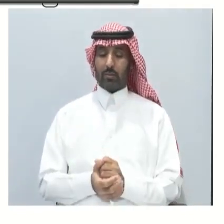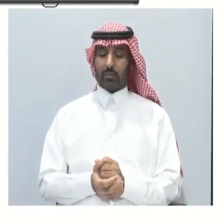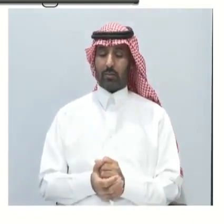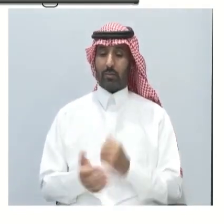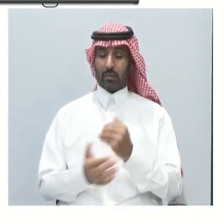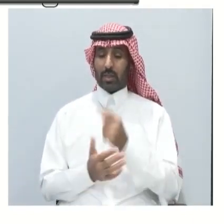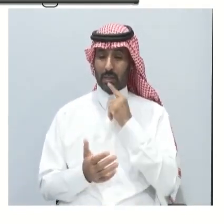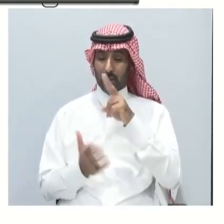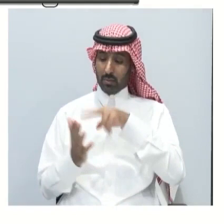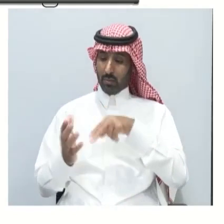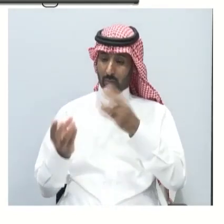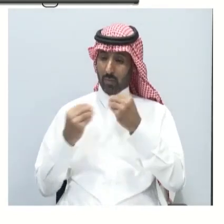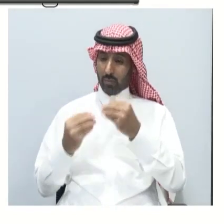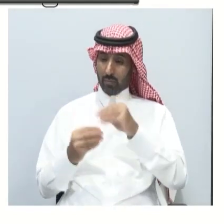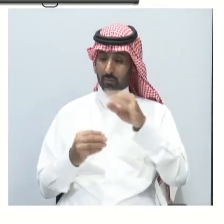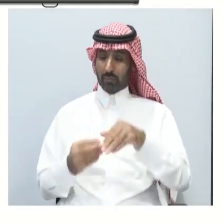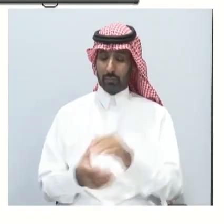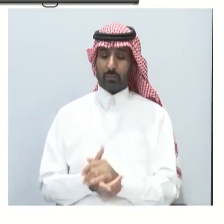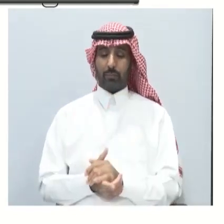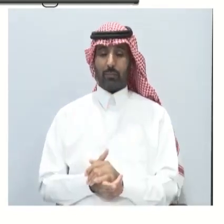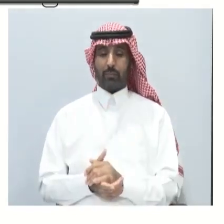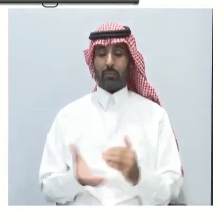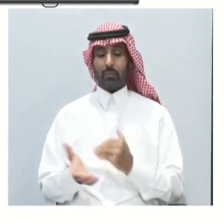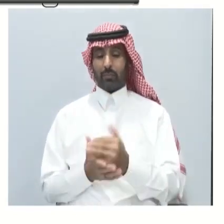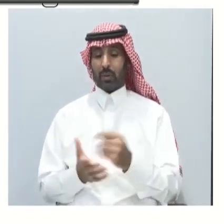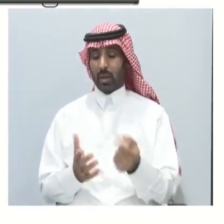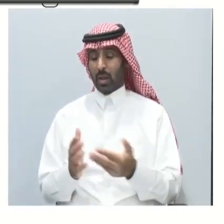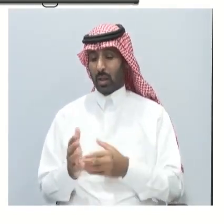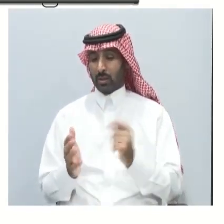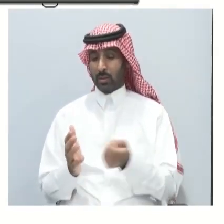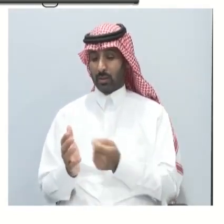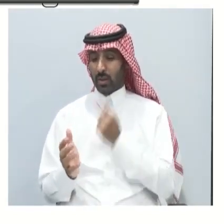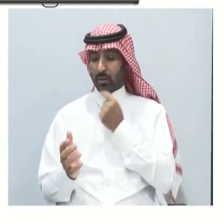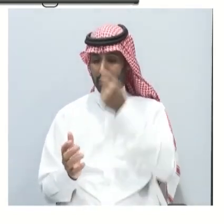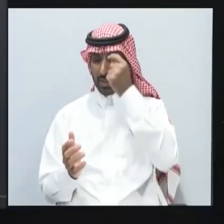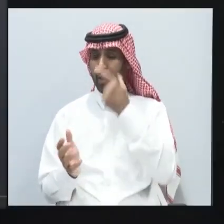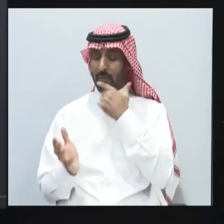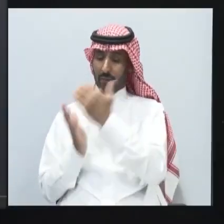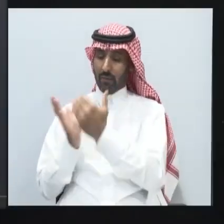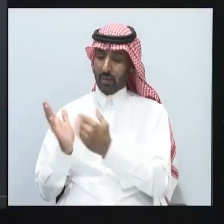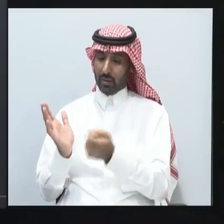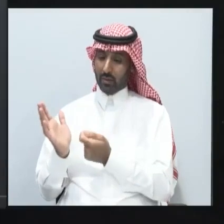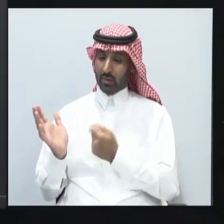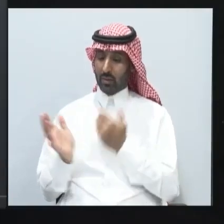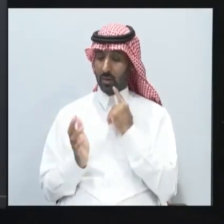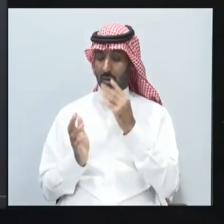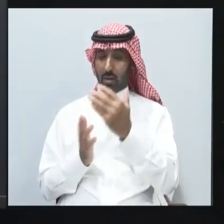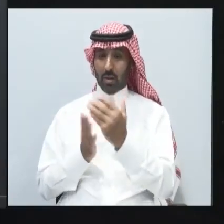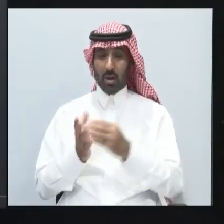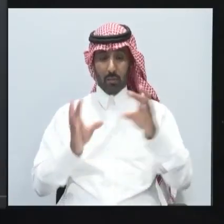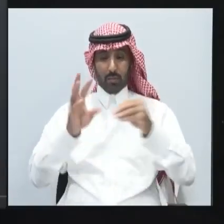just scan for more information if you need them. And the last part is to write the descriptive essay. Now, using